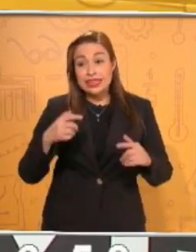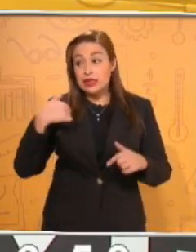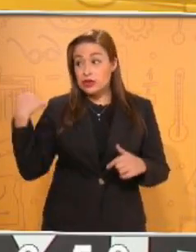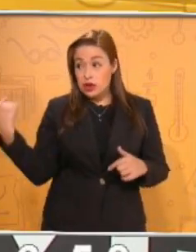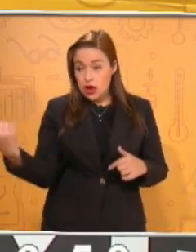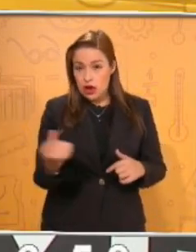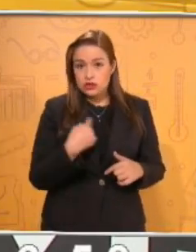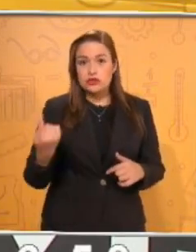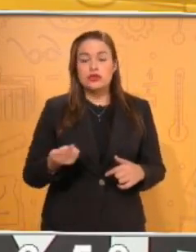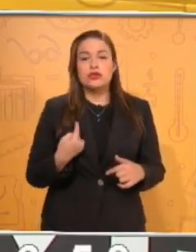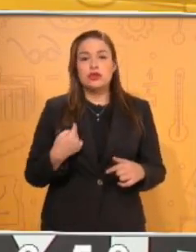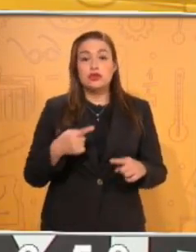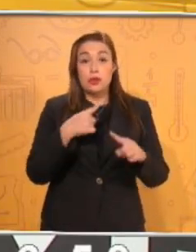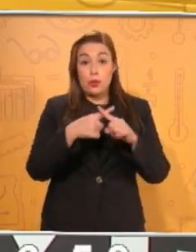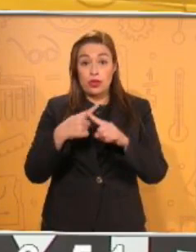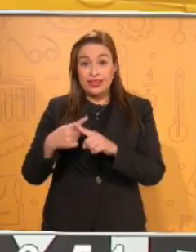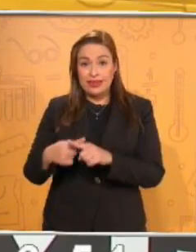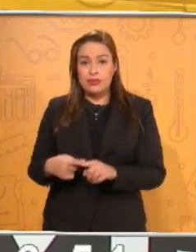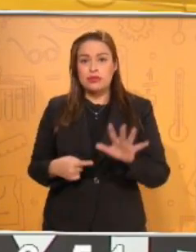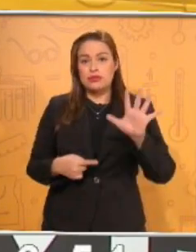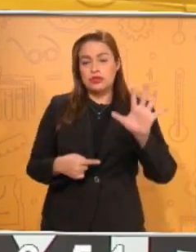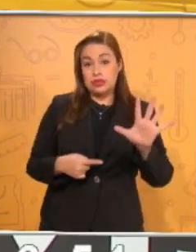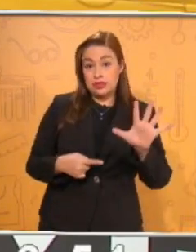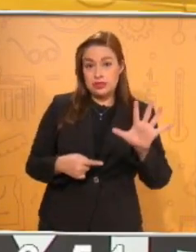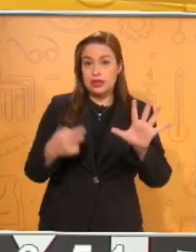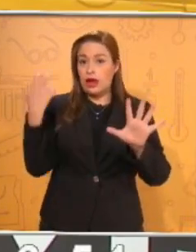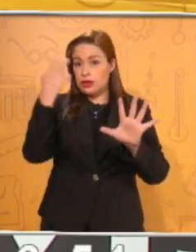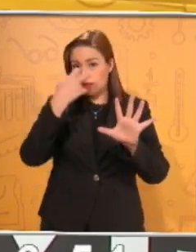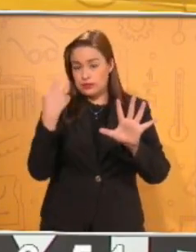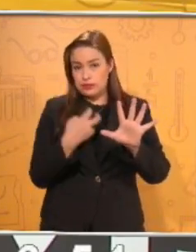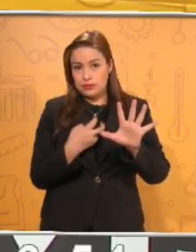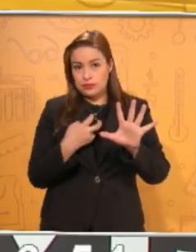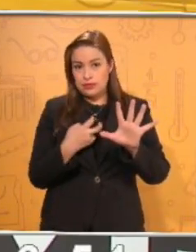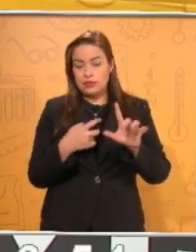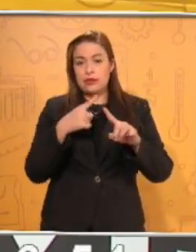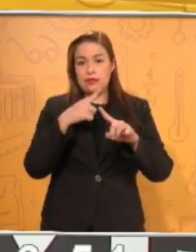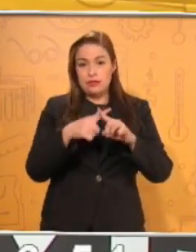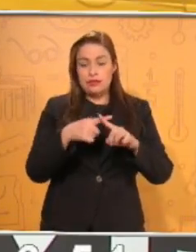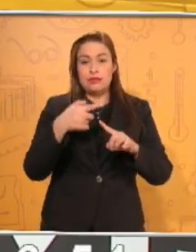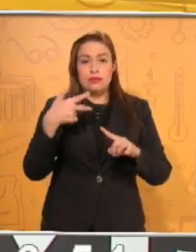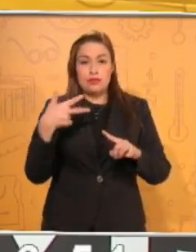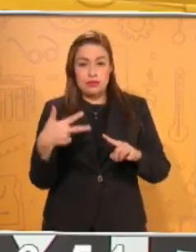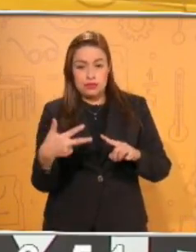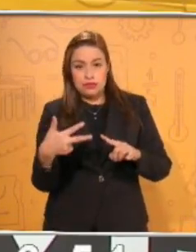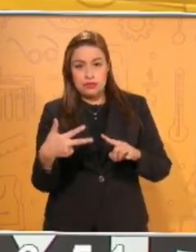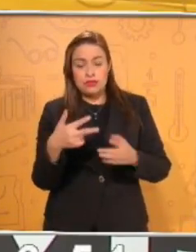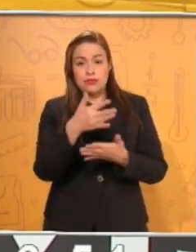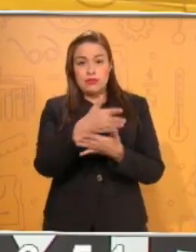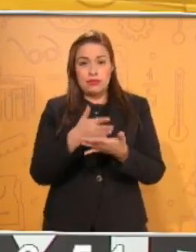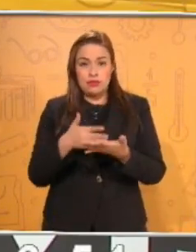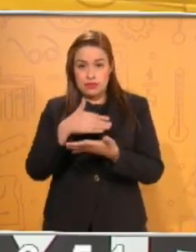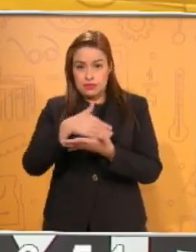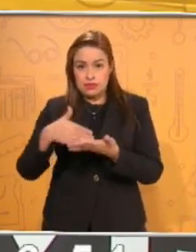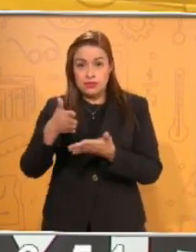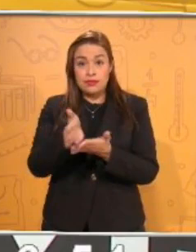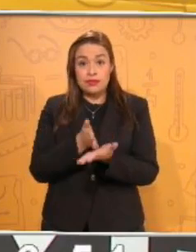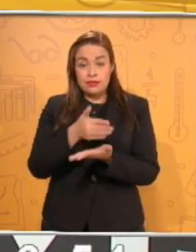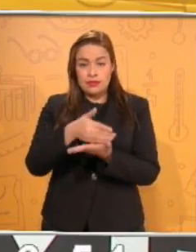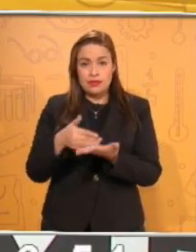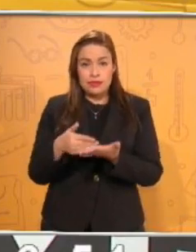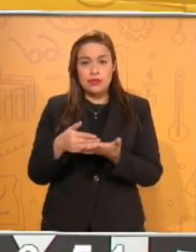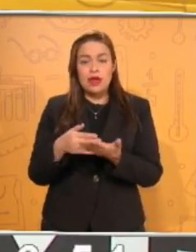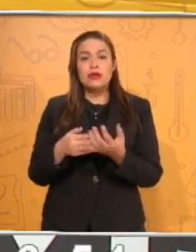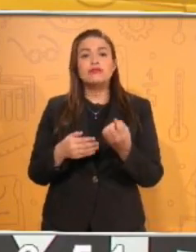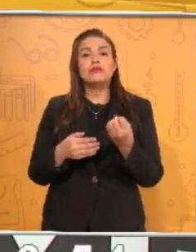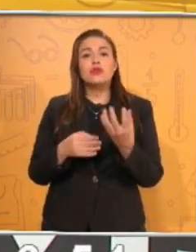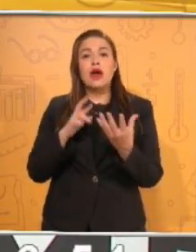multiply 5 pizzas per 8 slices, then we have